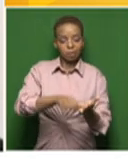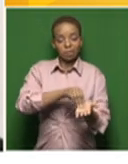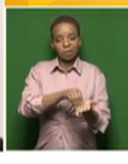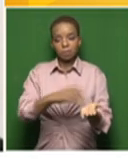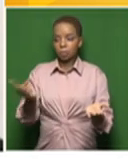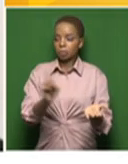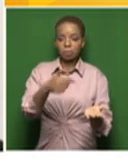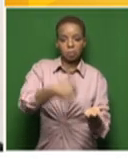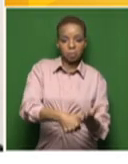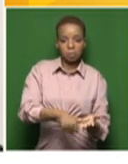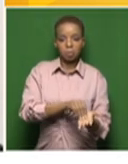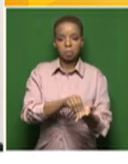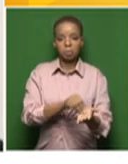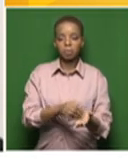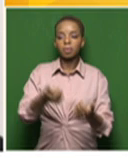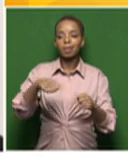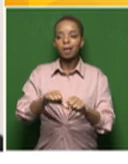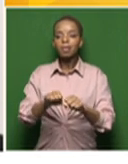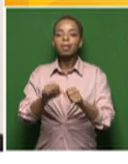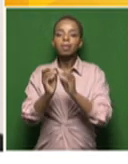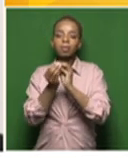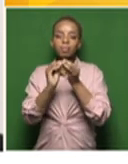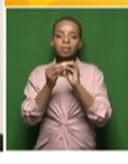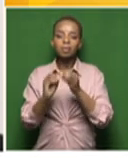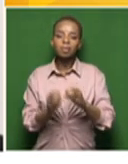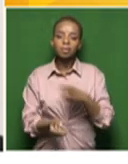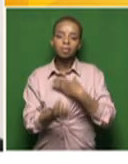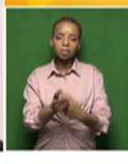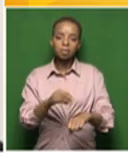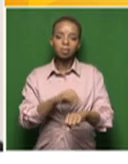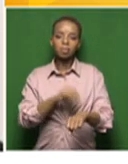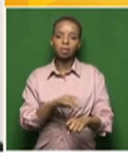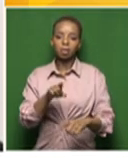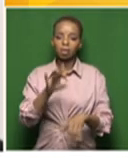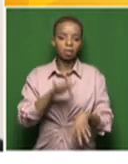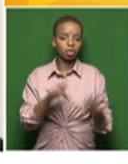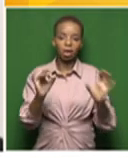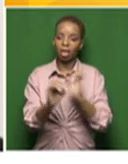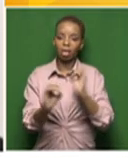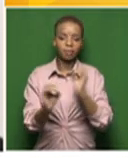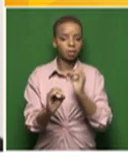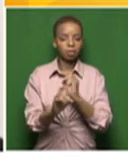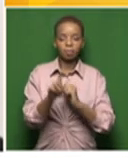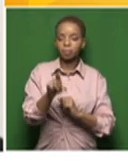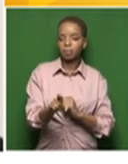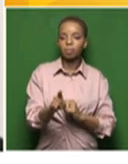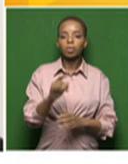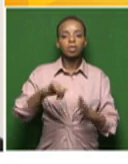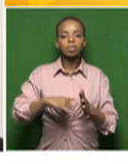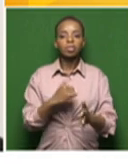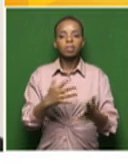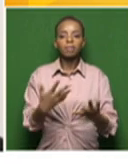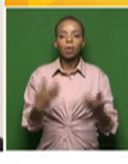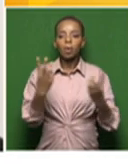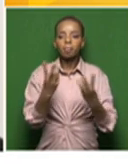continuous maintenance. So this is a much safer solution, and it also provides organizations a way to give their employees